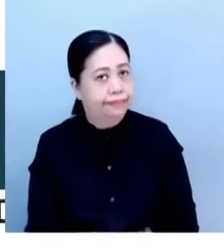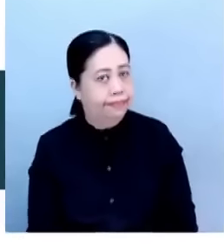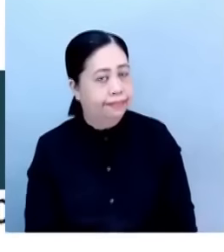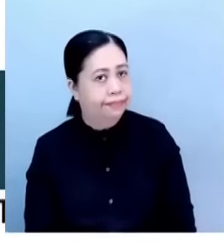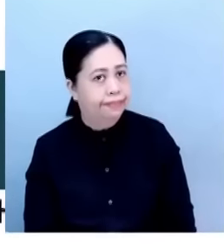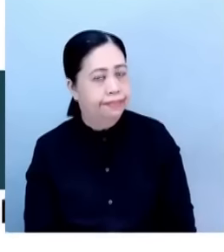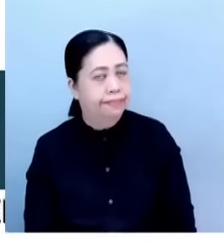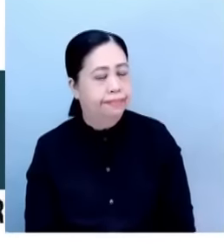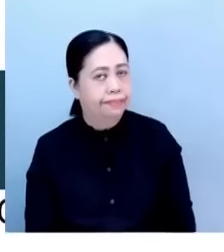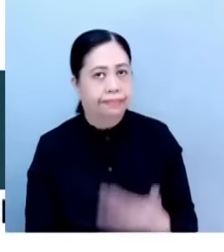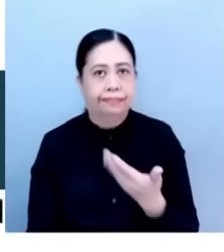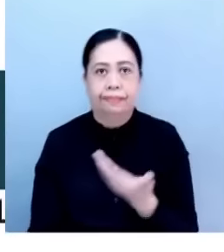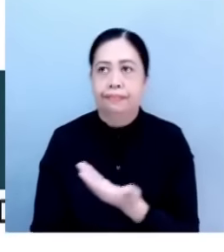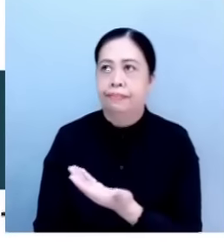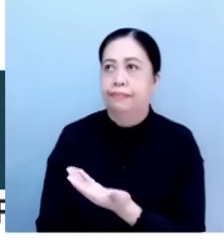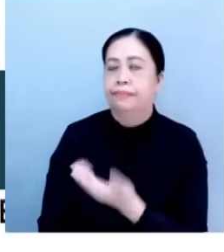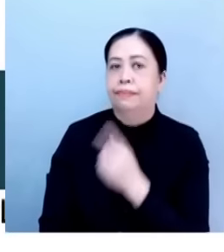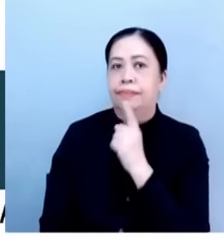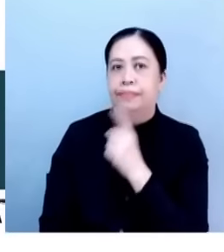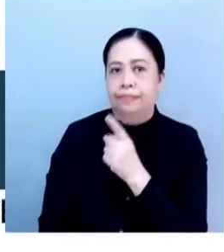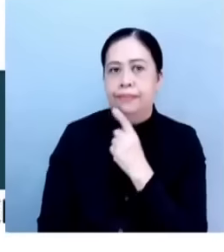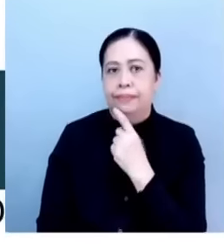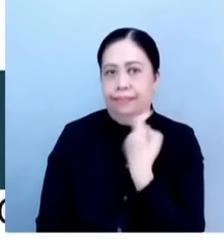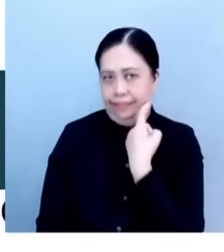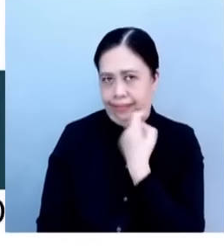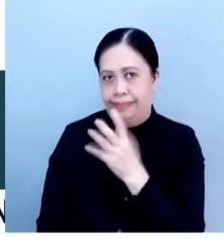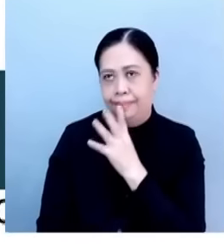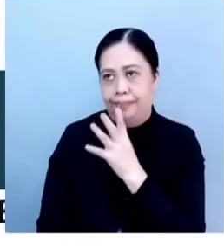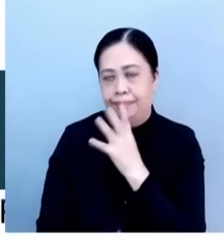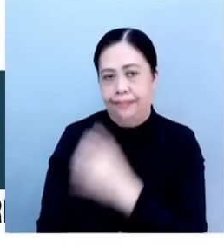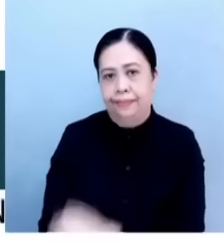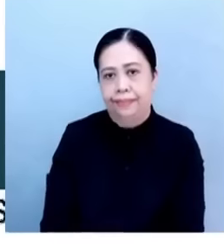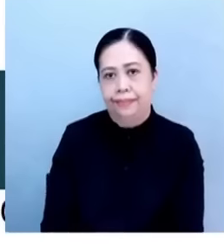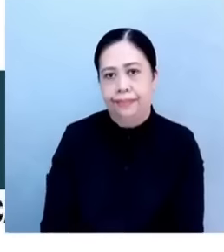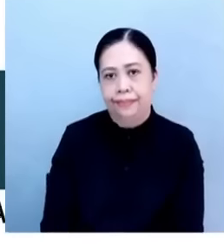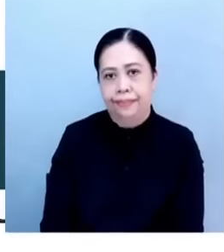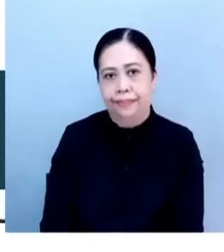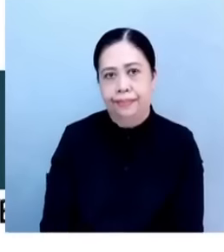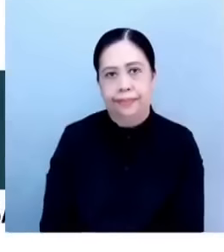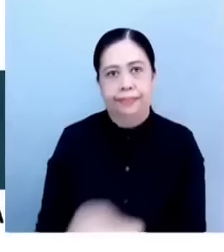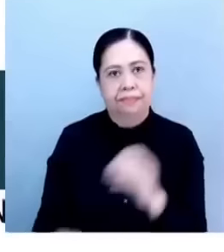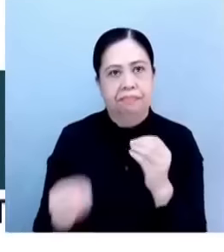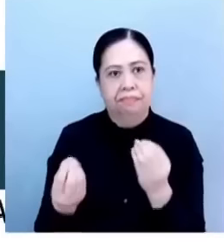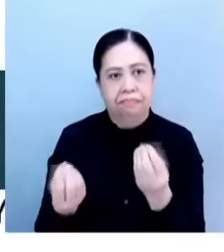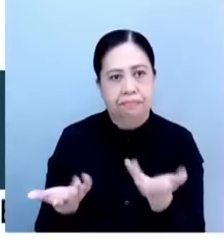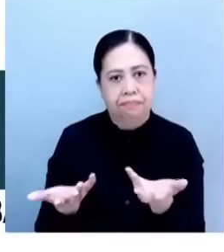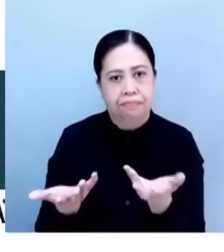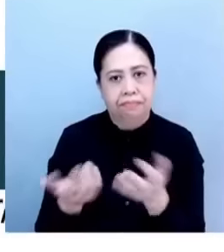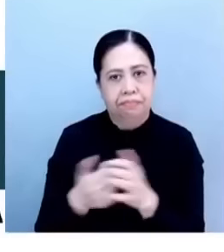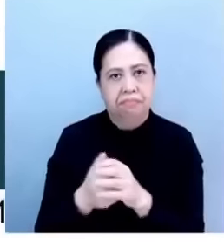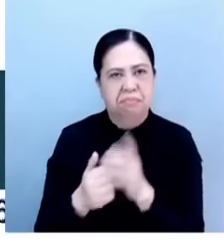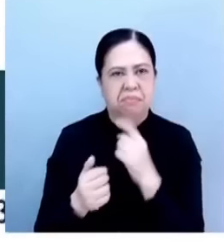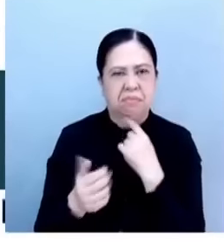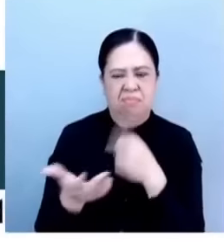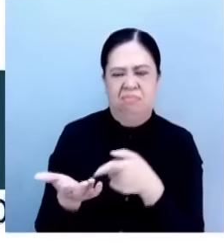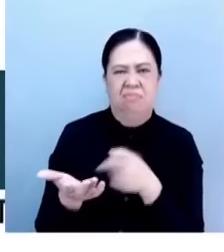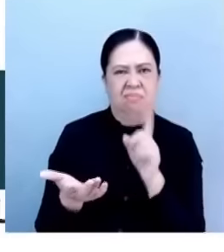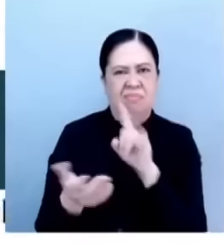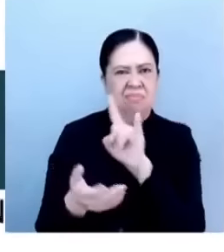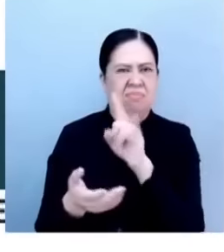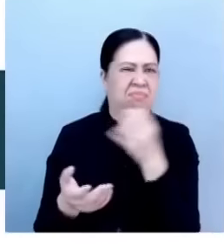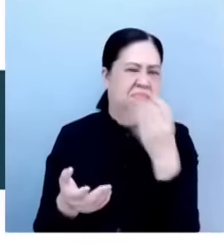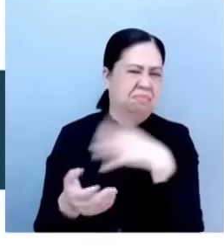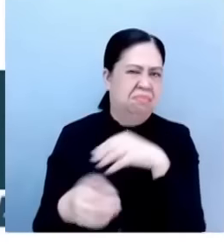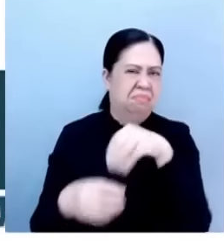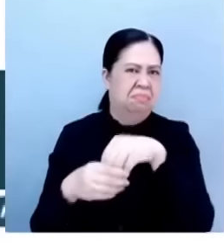Well, actually, you said a while ago that there is no substance, they find no substance in the ad.